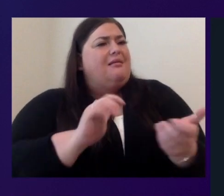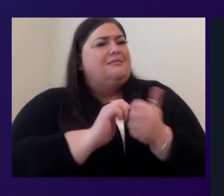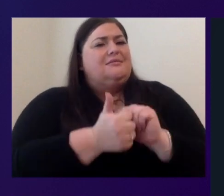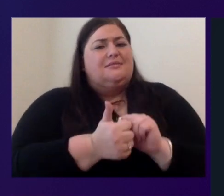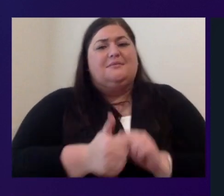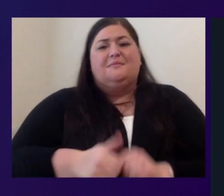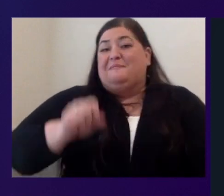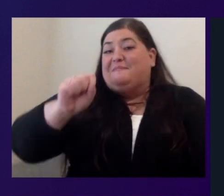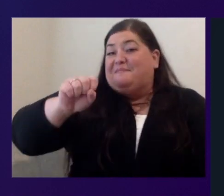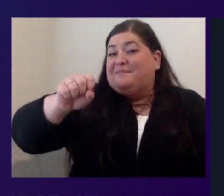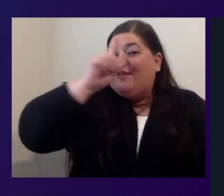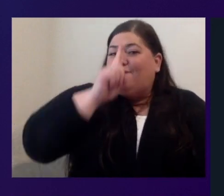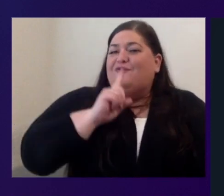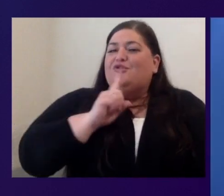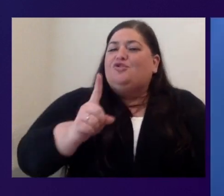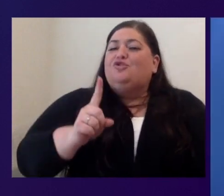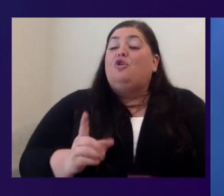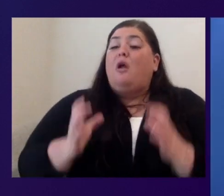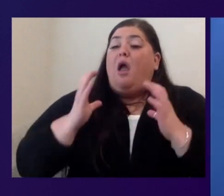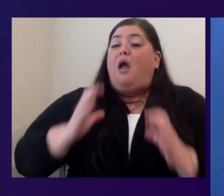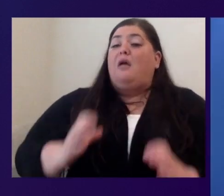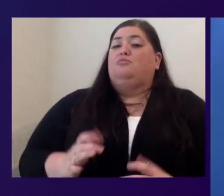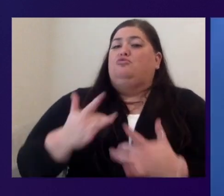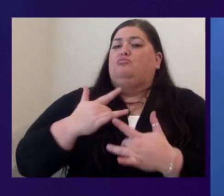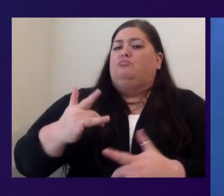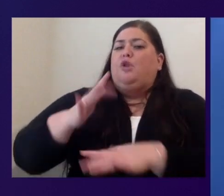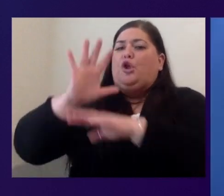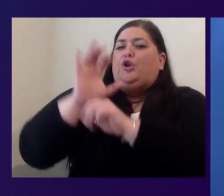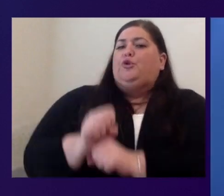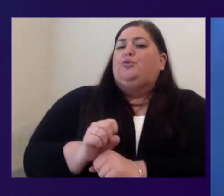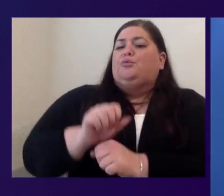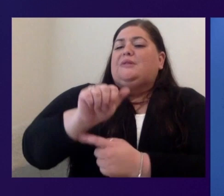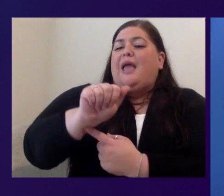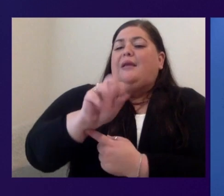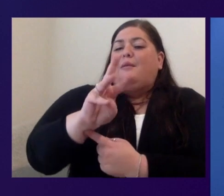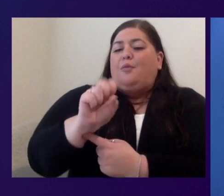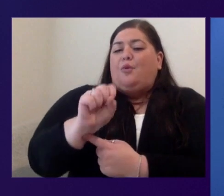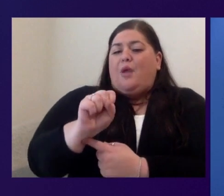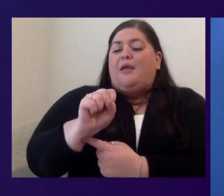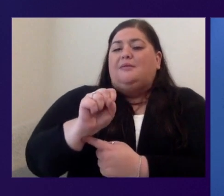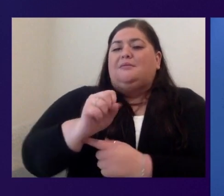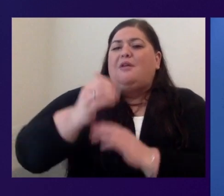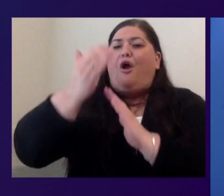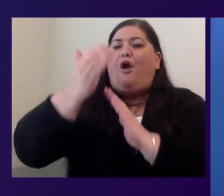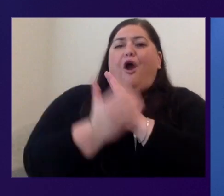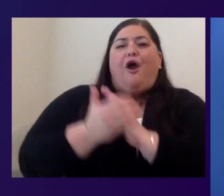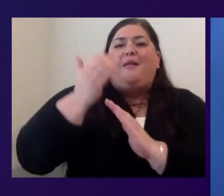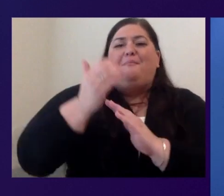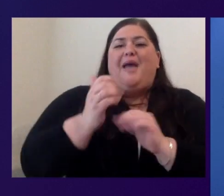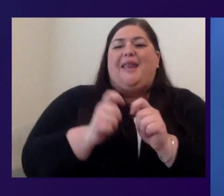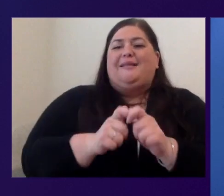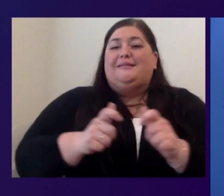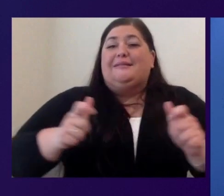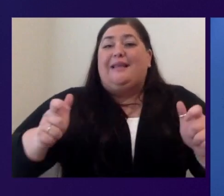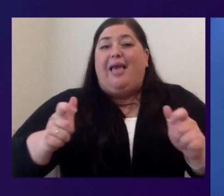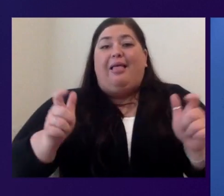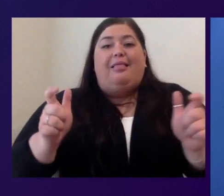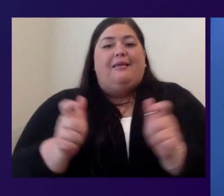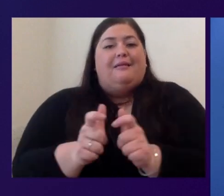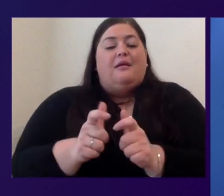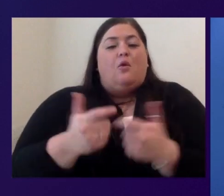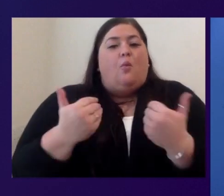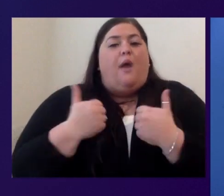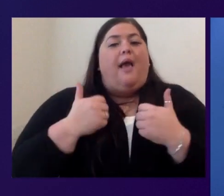our customers are used to on AWS. So the concepts of auto scaling apply to AppStream as well. So you have the ability